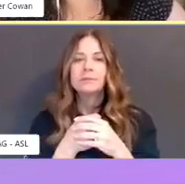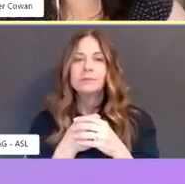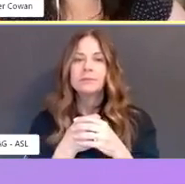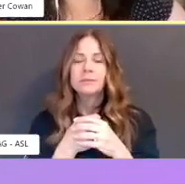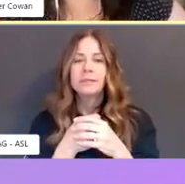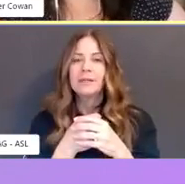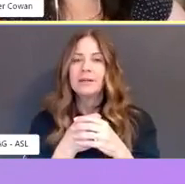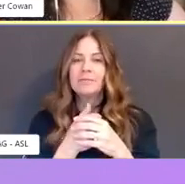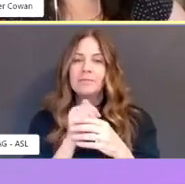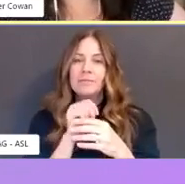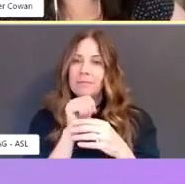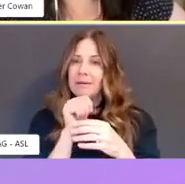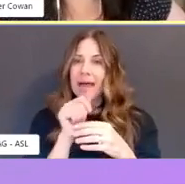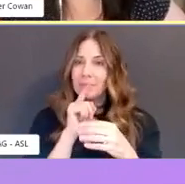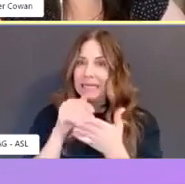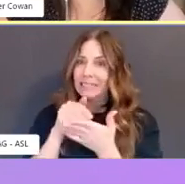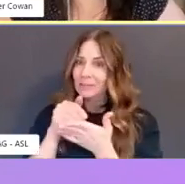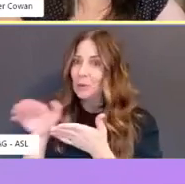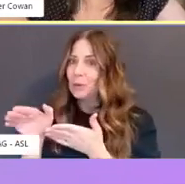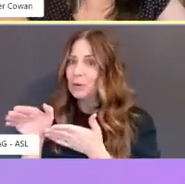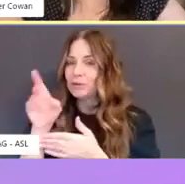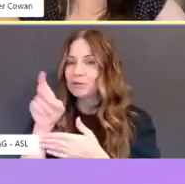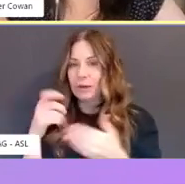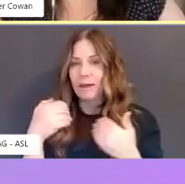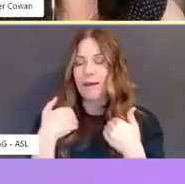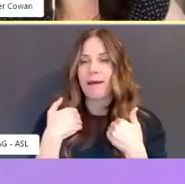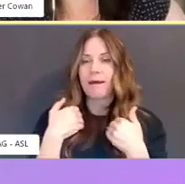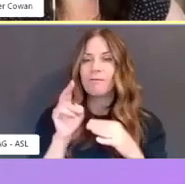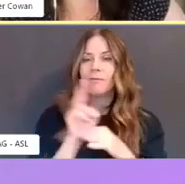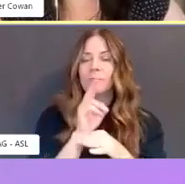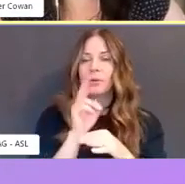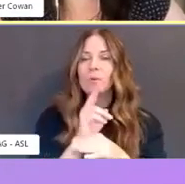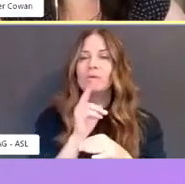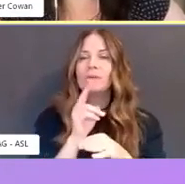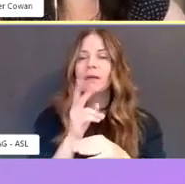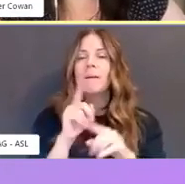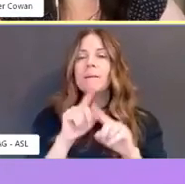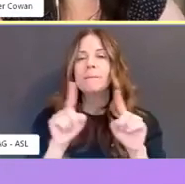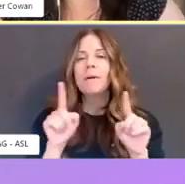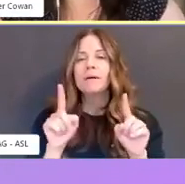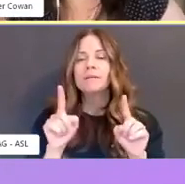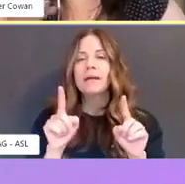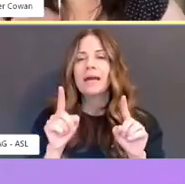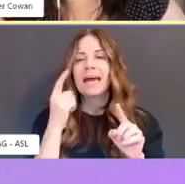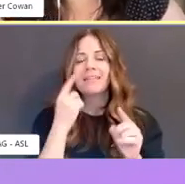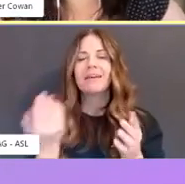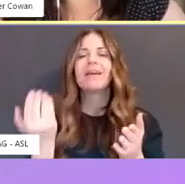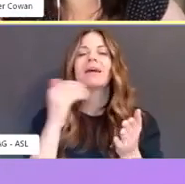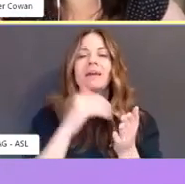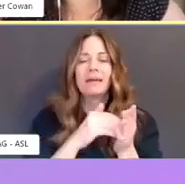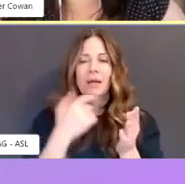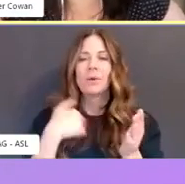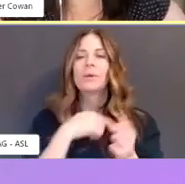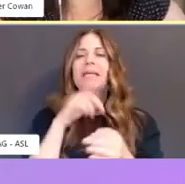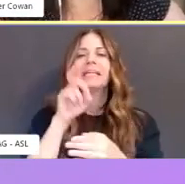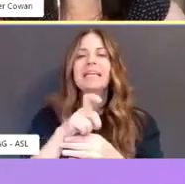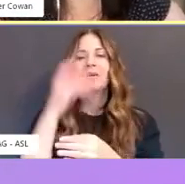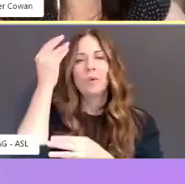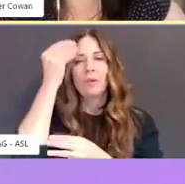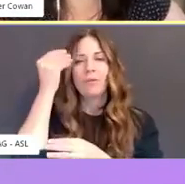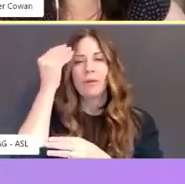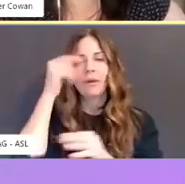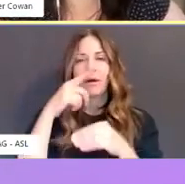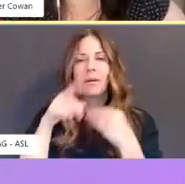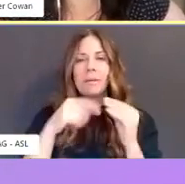while they should not be excluded from using plain language, I think, again, we just would need to think about